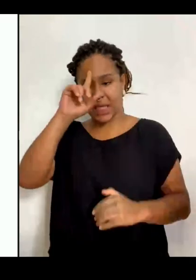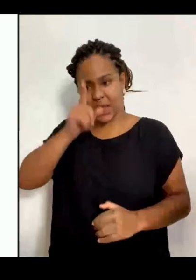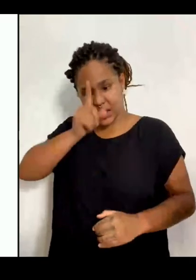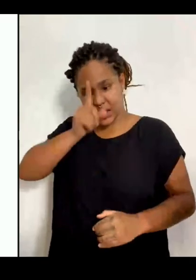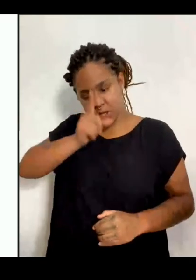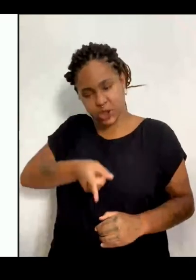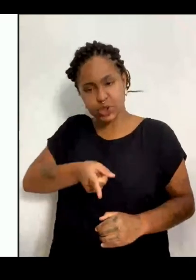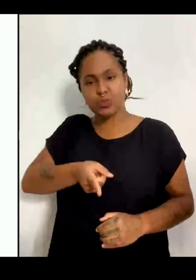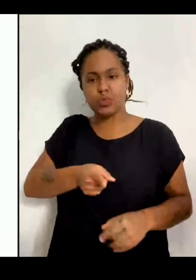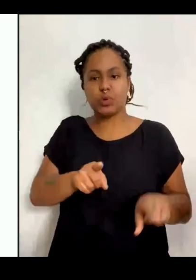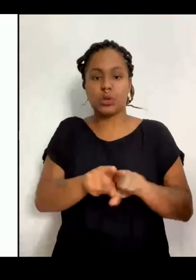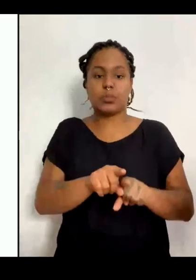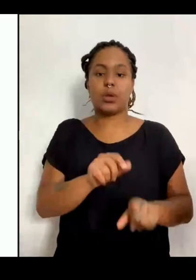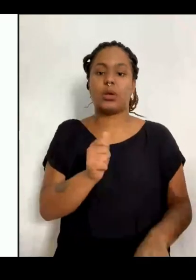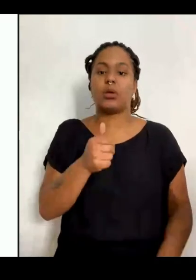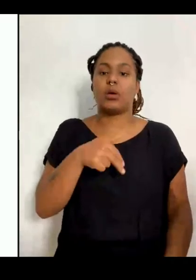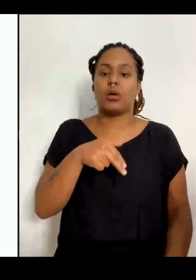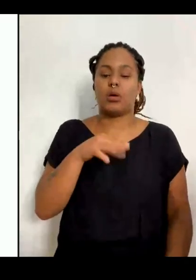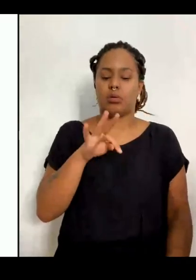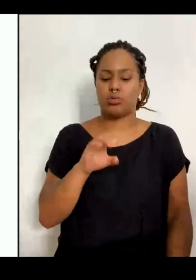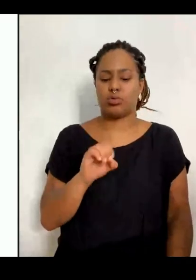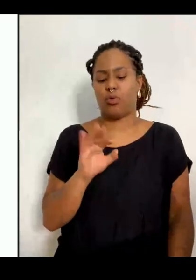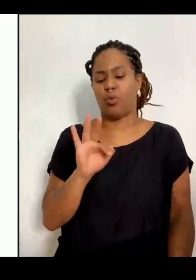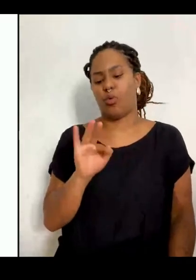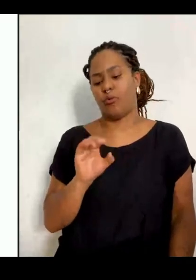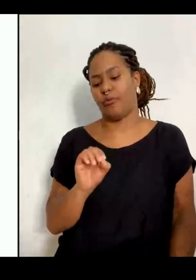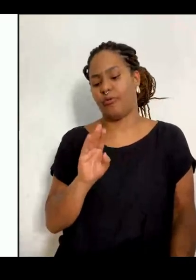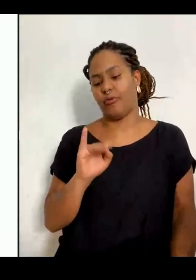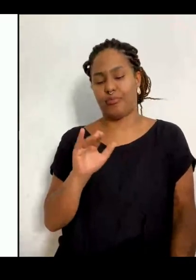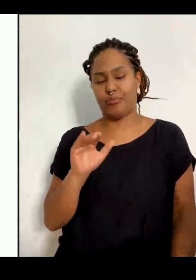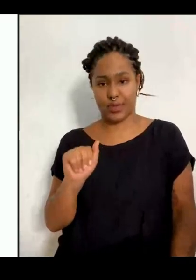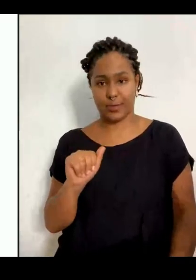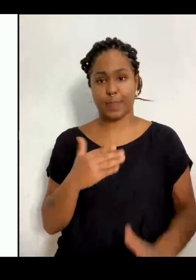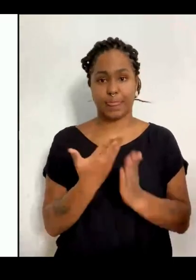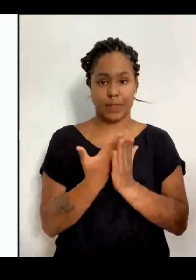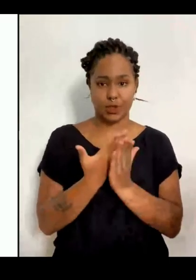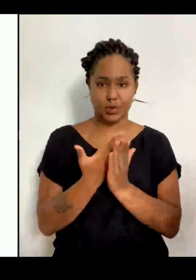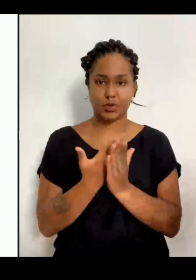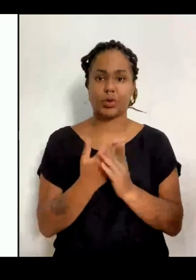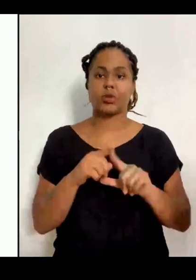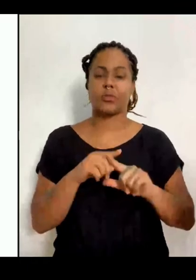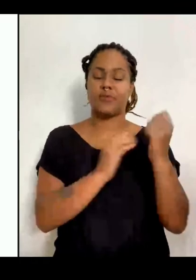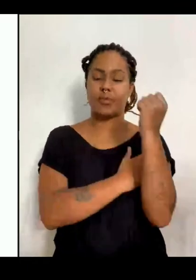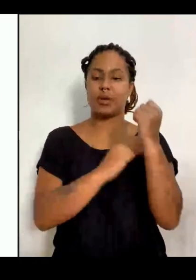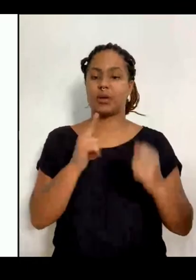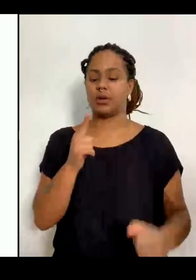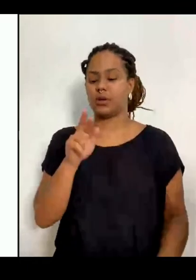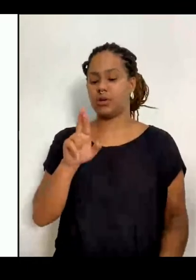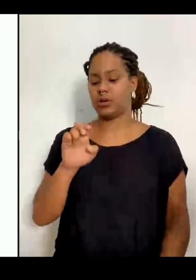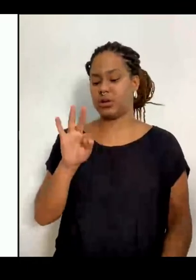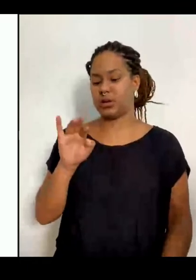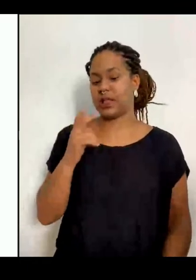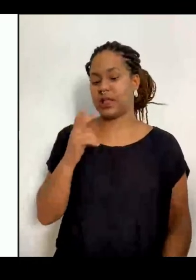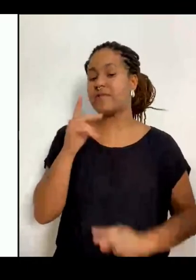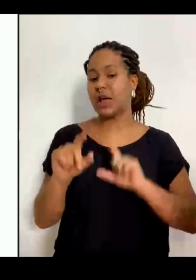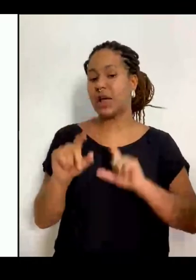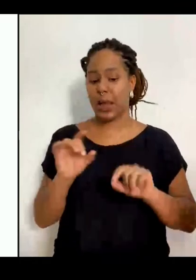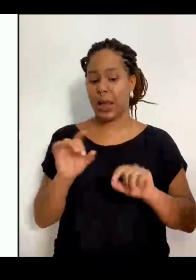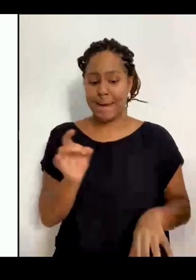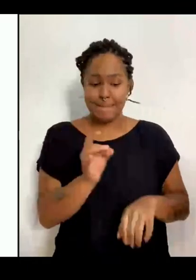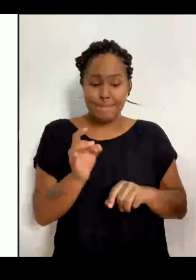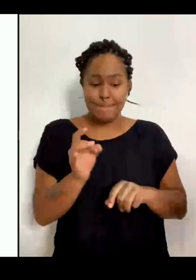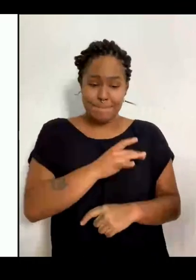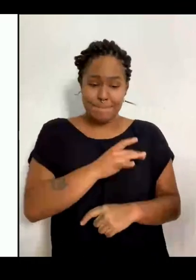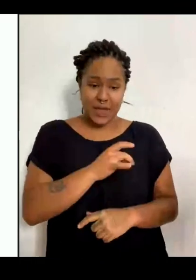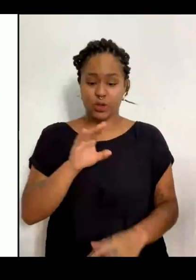The eco-feminist Scholar greater guard shows that the fear of the erotic is founded in divisions in naturalizations of sex and